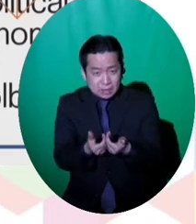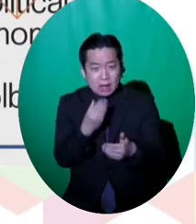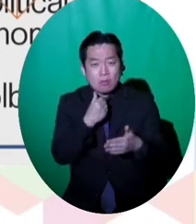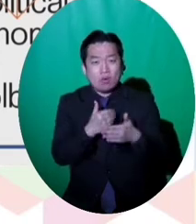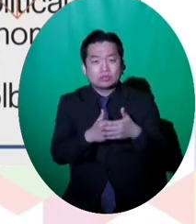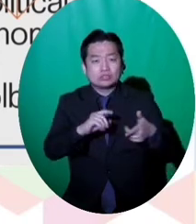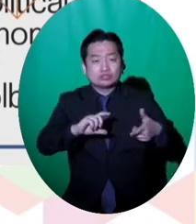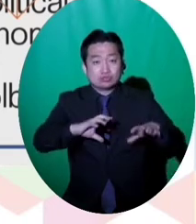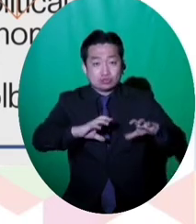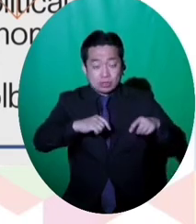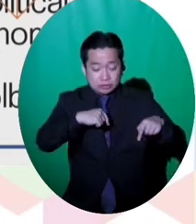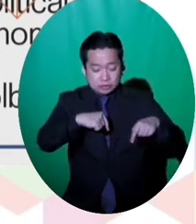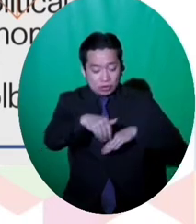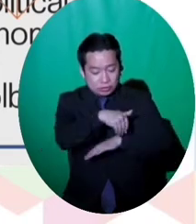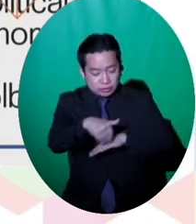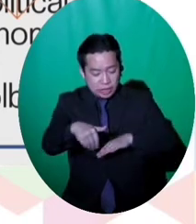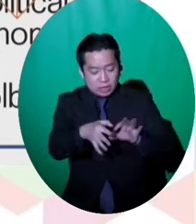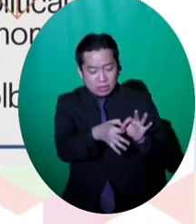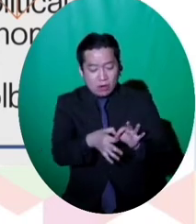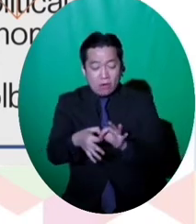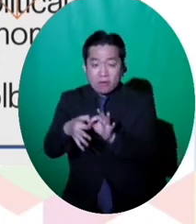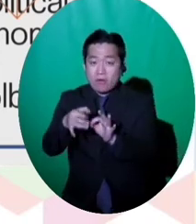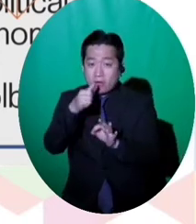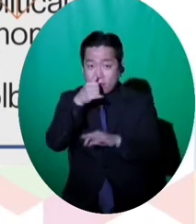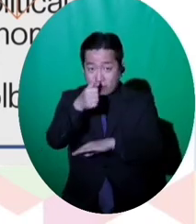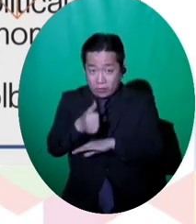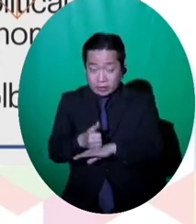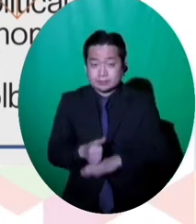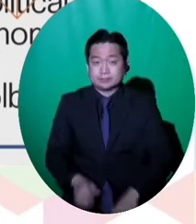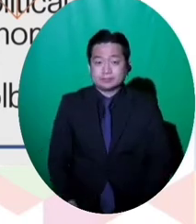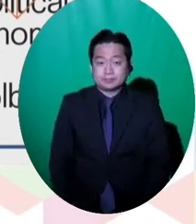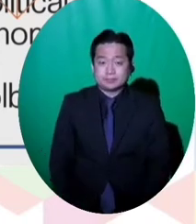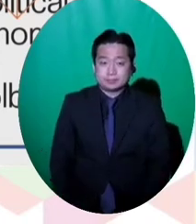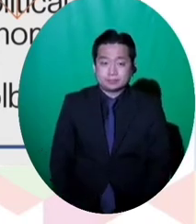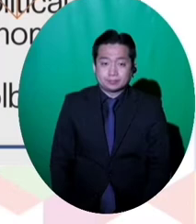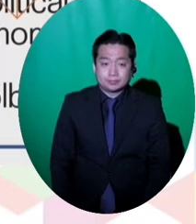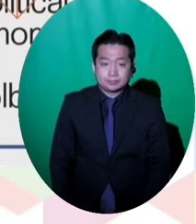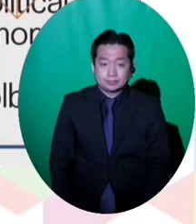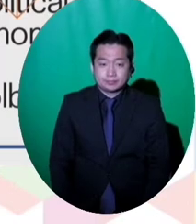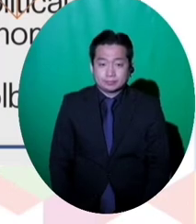to support the health and retirement of the elderly. And